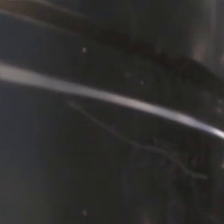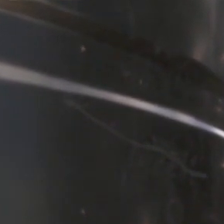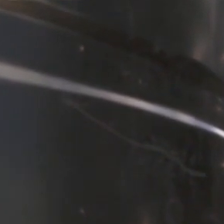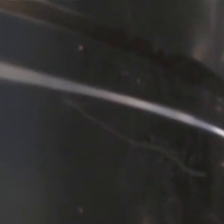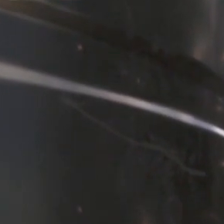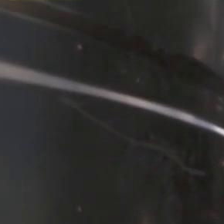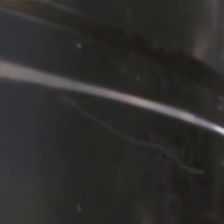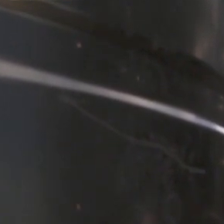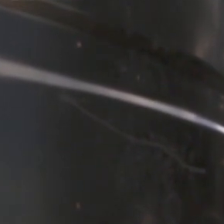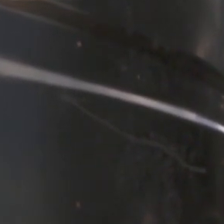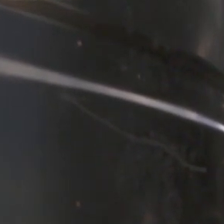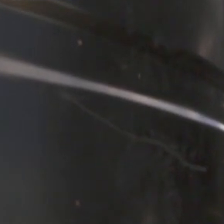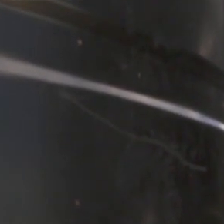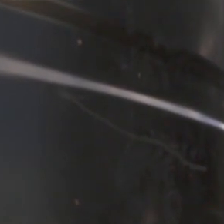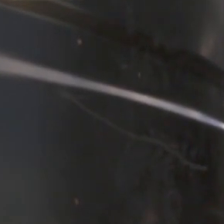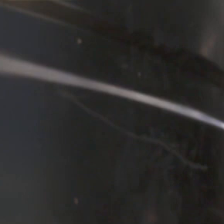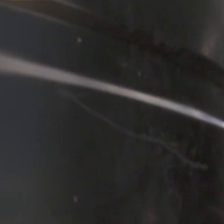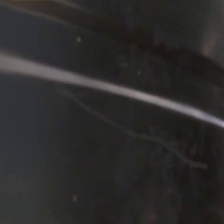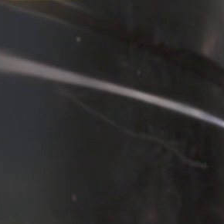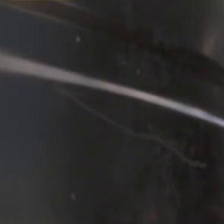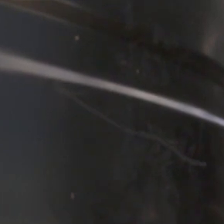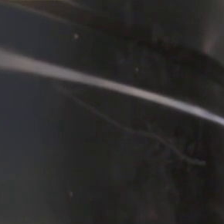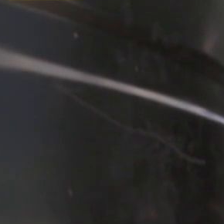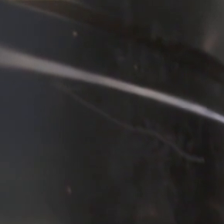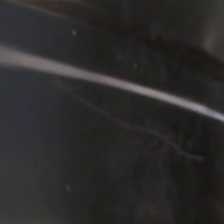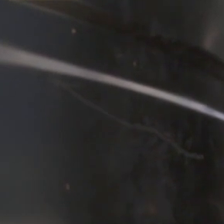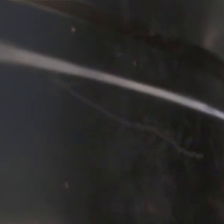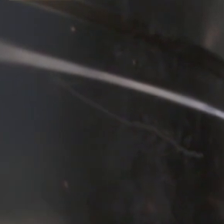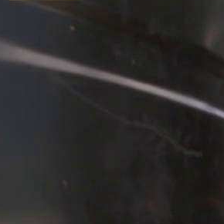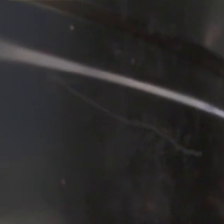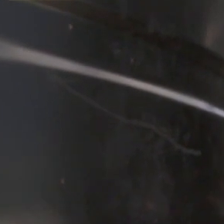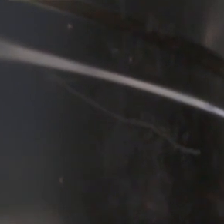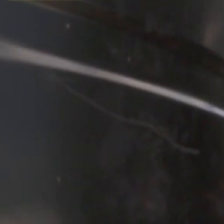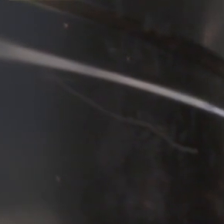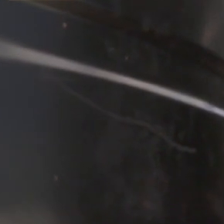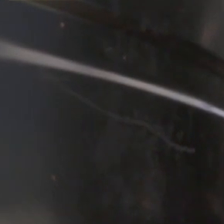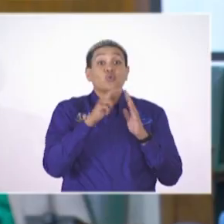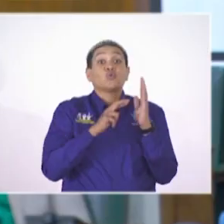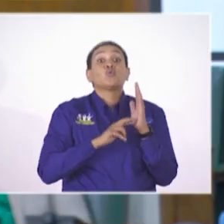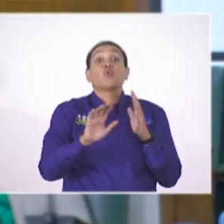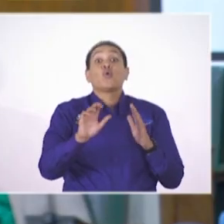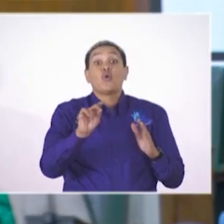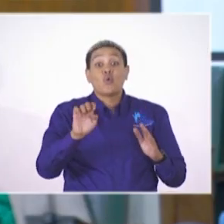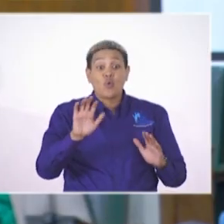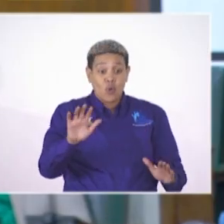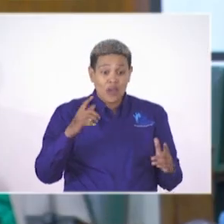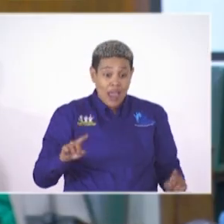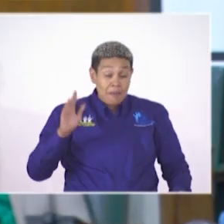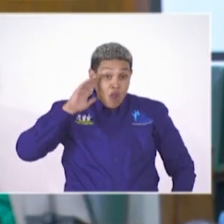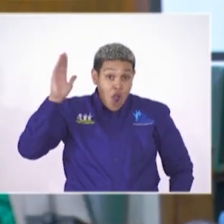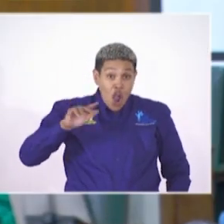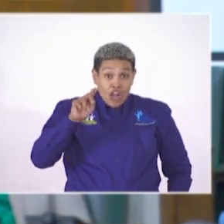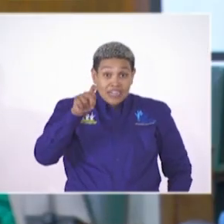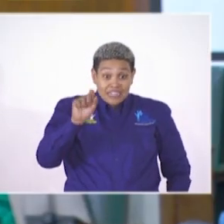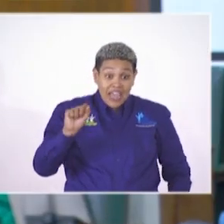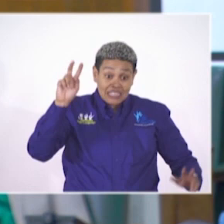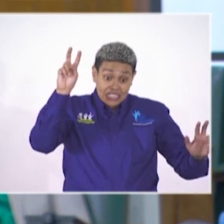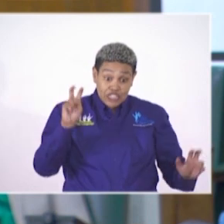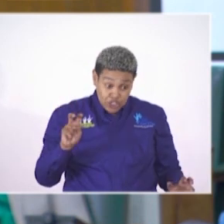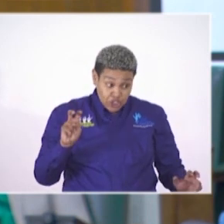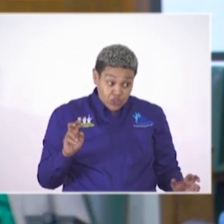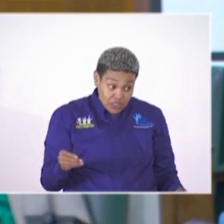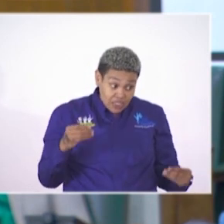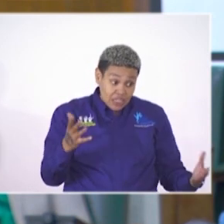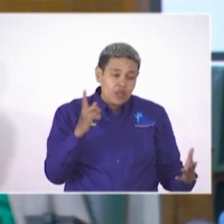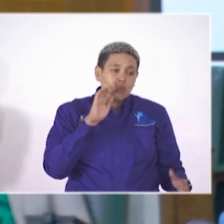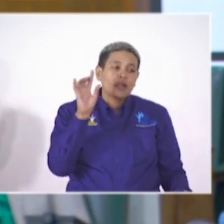Growth and Job Creation will qualify for the tanks according to the rules of the program. All the tanks issued will